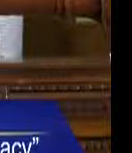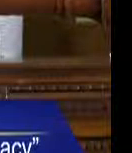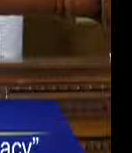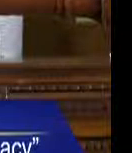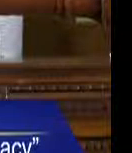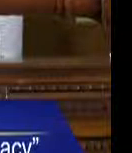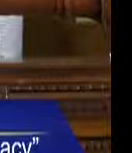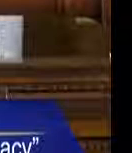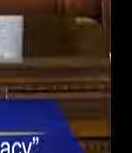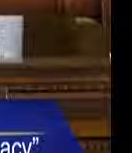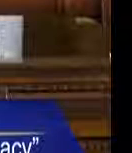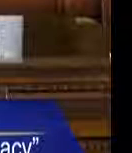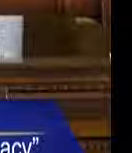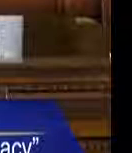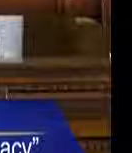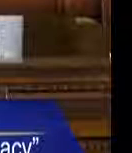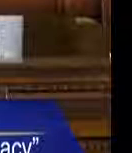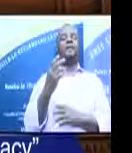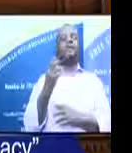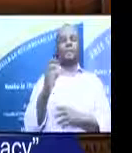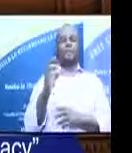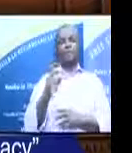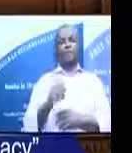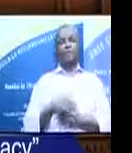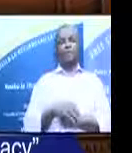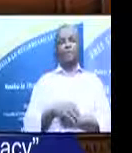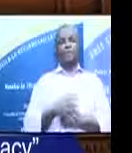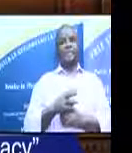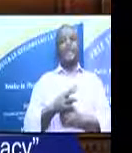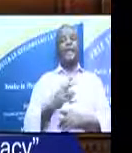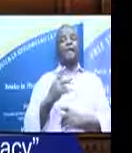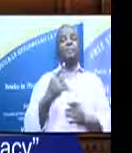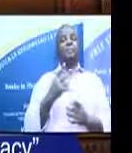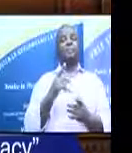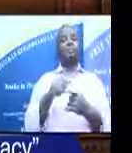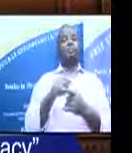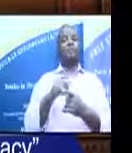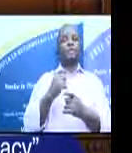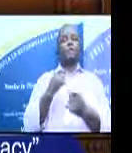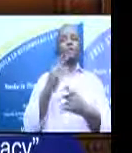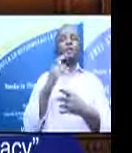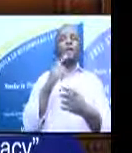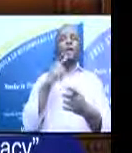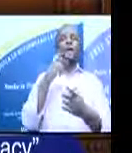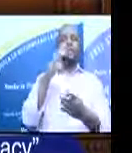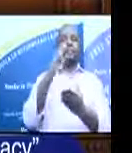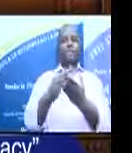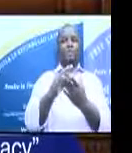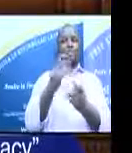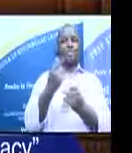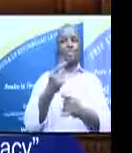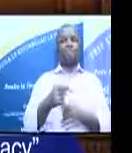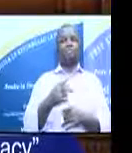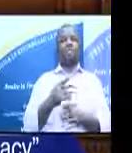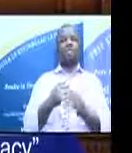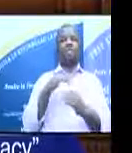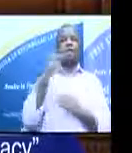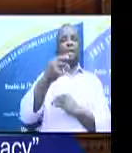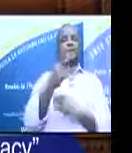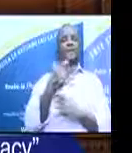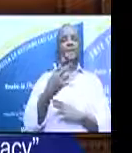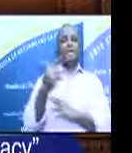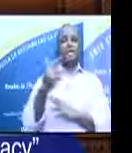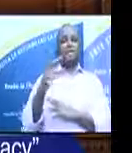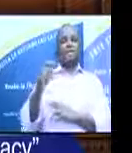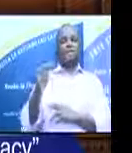of 509 million and commitments of 567 million. The department also